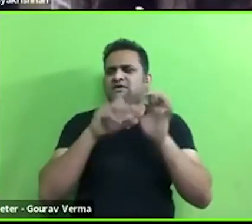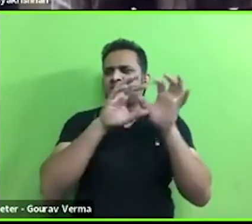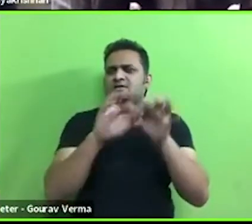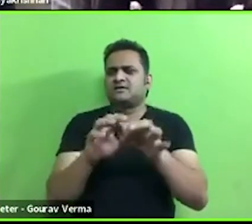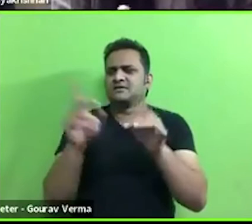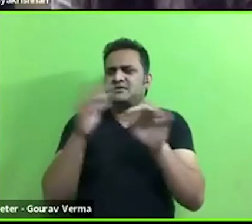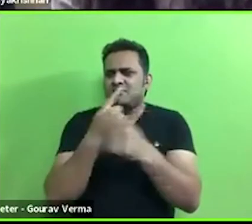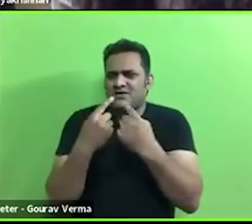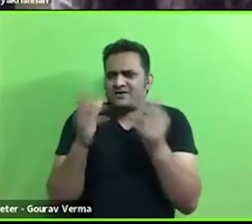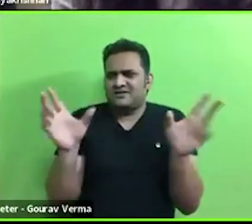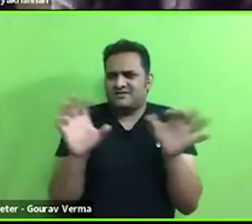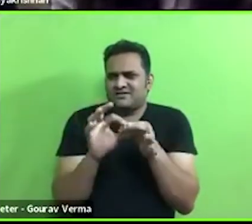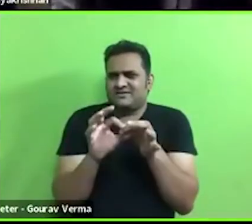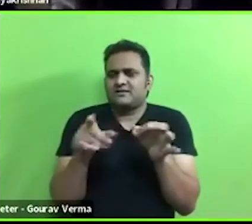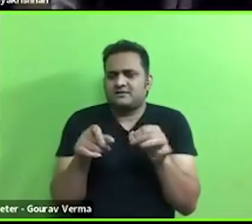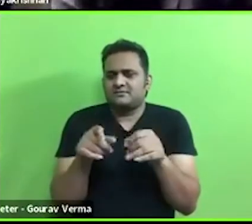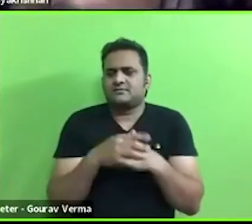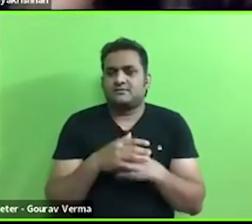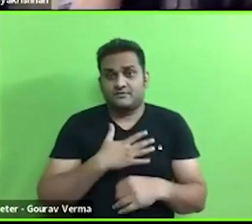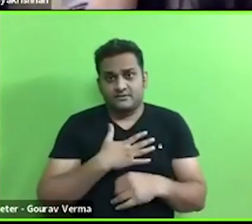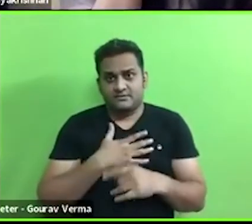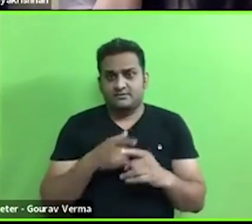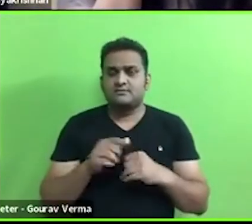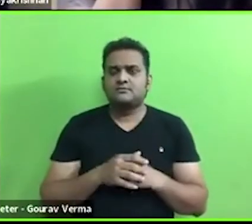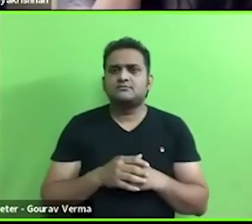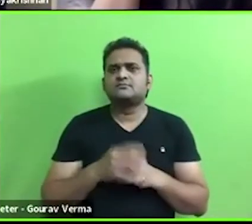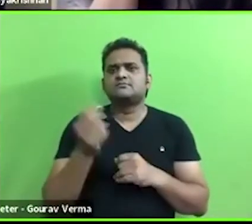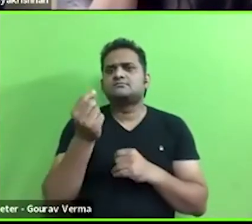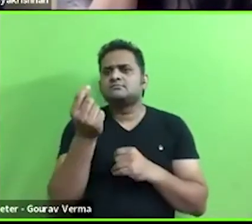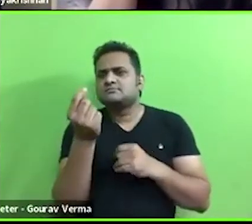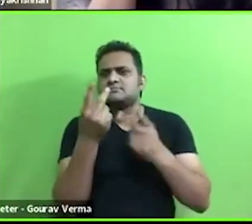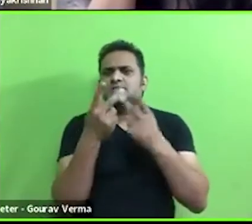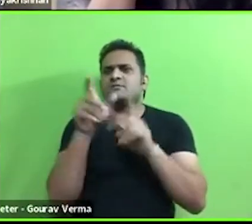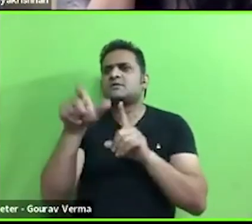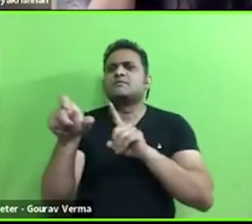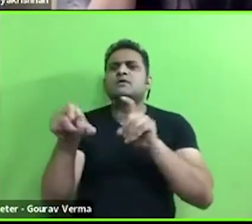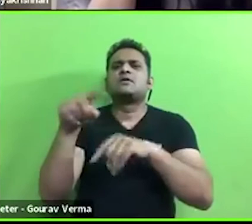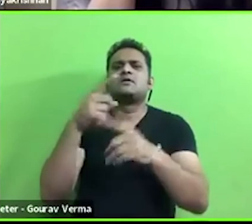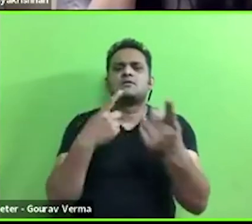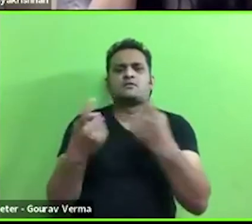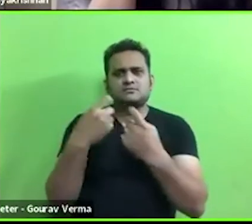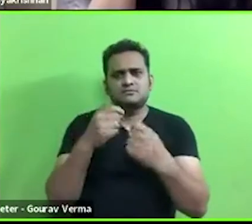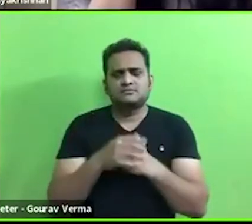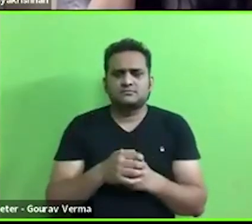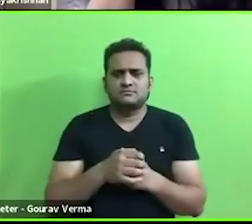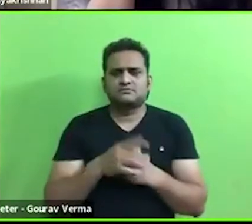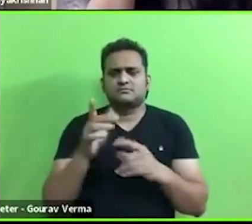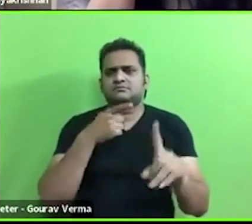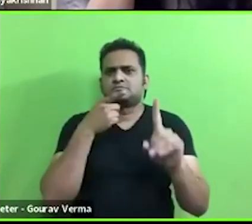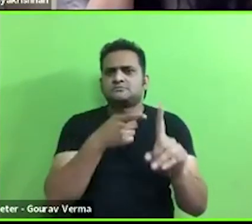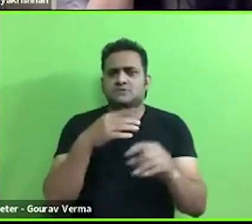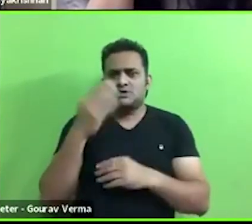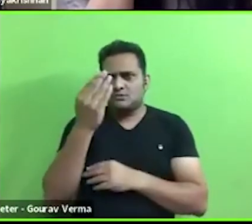about, Suraj, generally with faith. So a couple of different audience members have asked specifically about Muslims